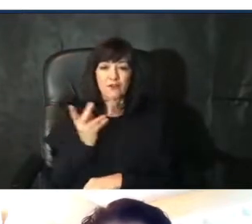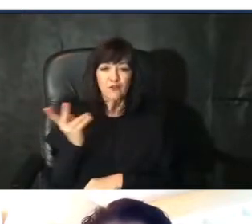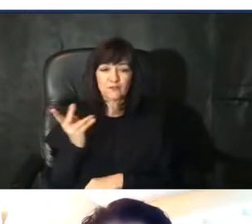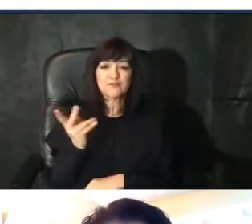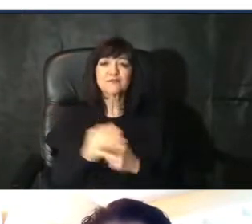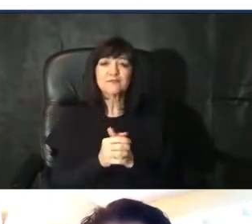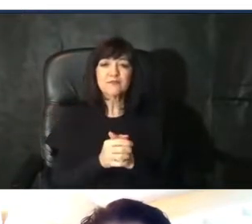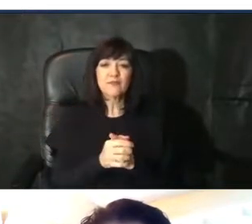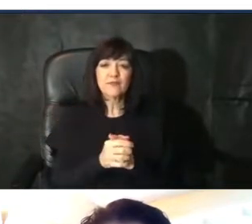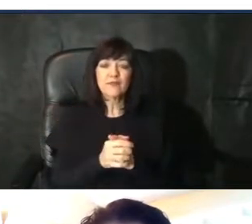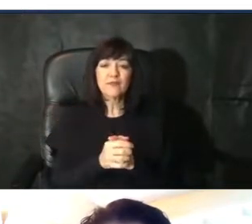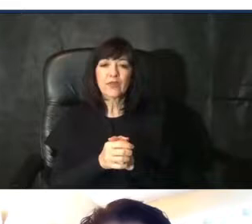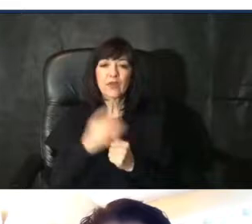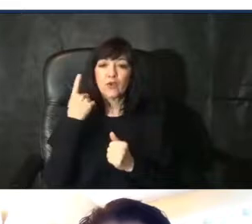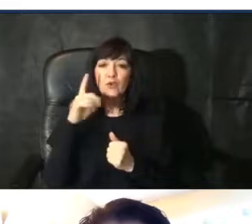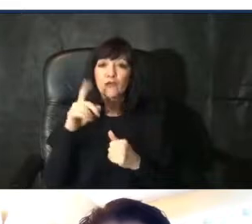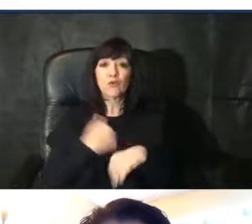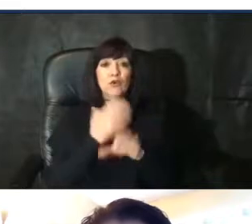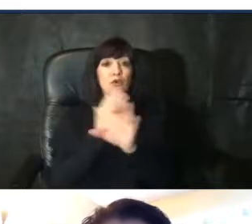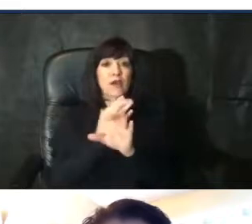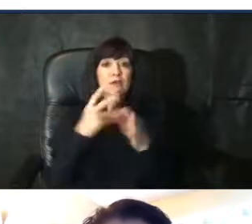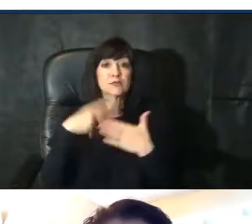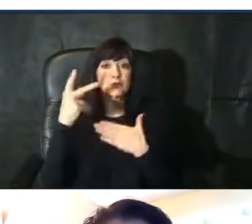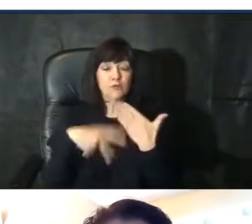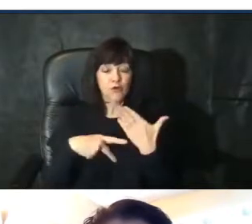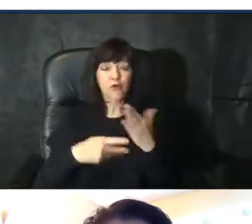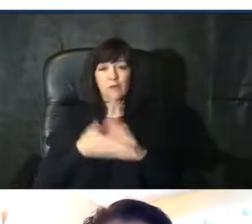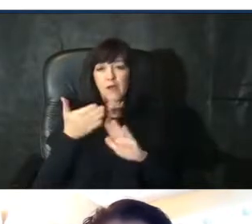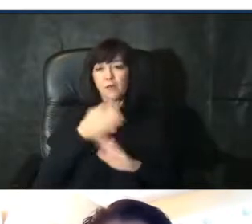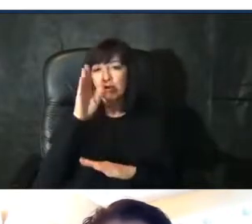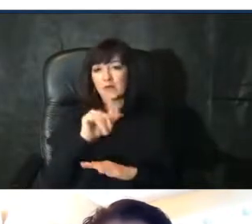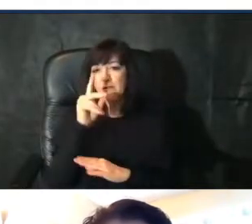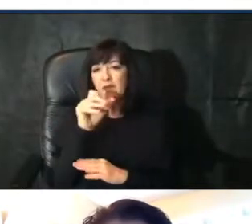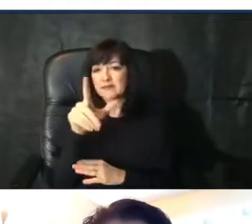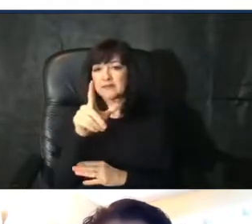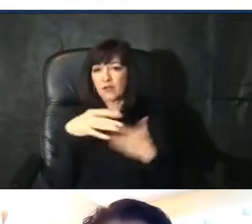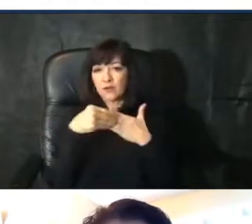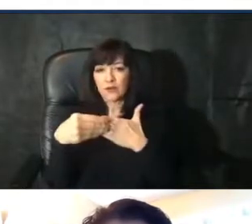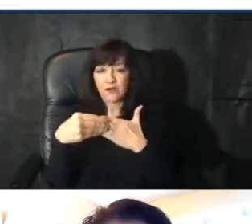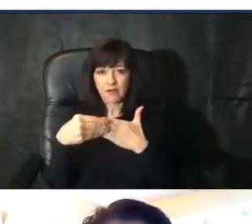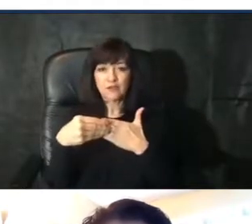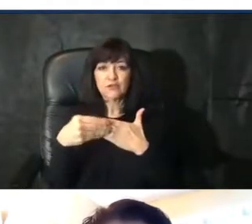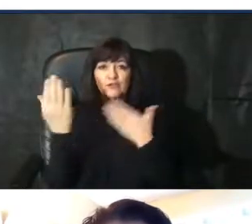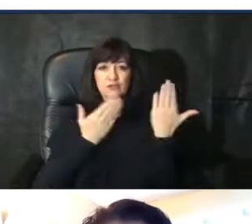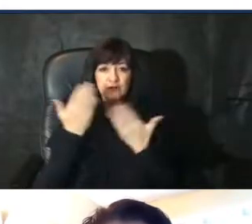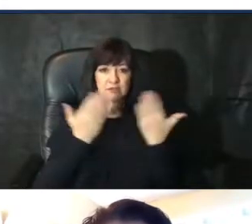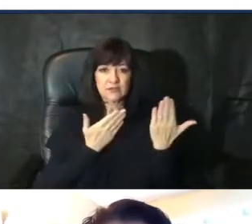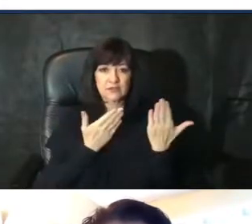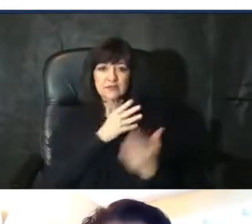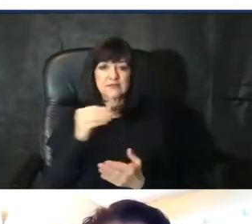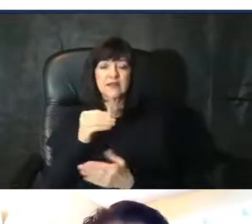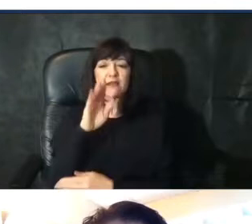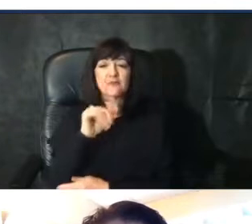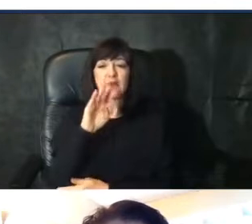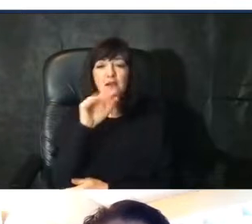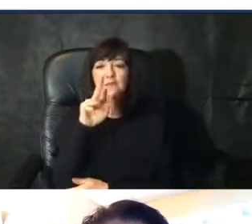manager for the Youth Crisis Program operated by Delaware Guidance Services, and by Barbara Messick,